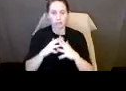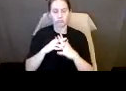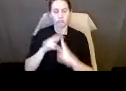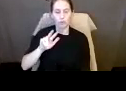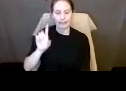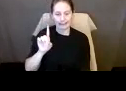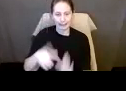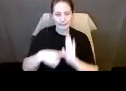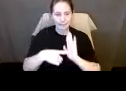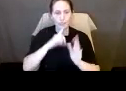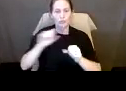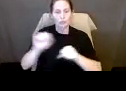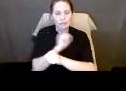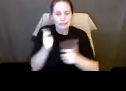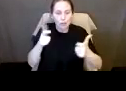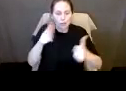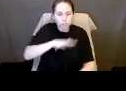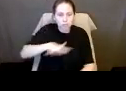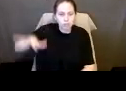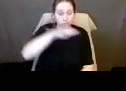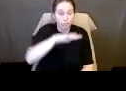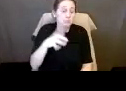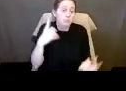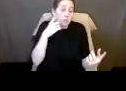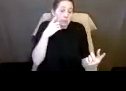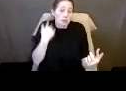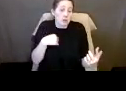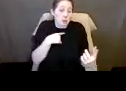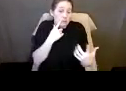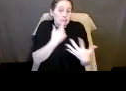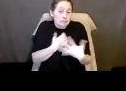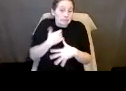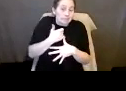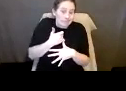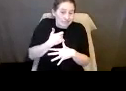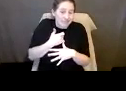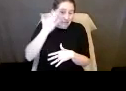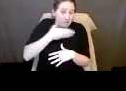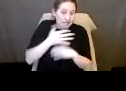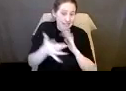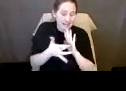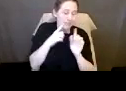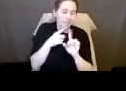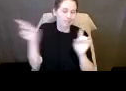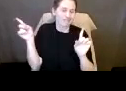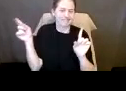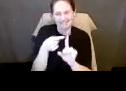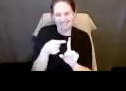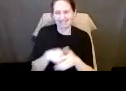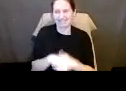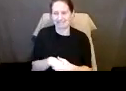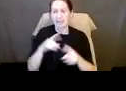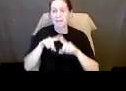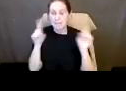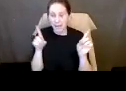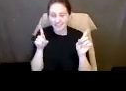of real large spaces at this point. So we are kind of at the forefront of tech. Anyway, totally digress. But